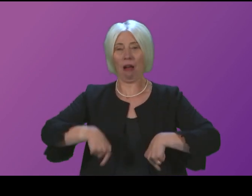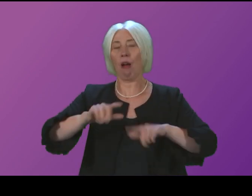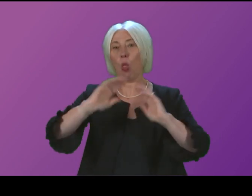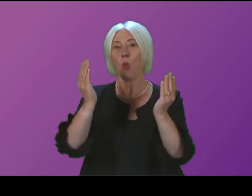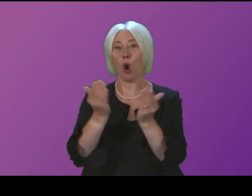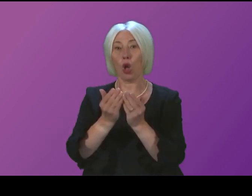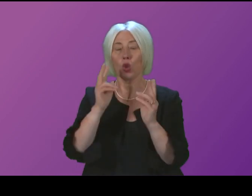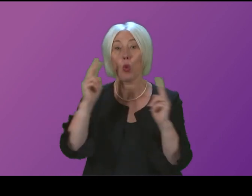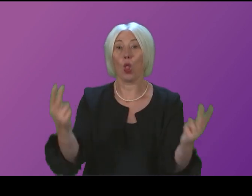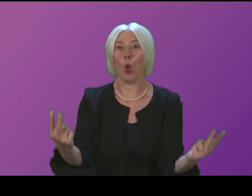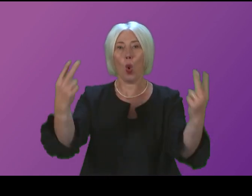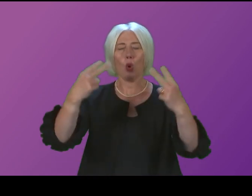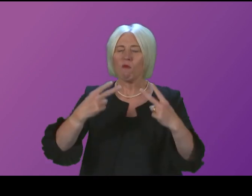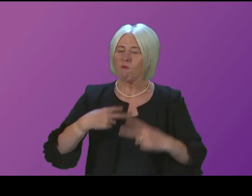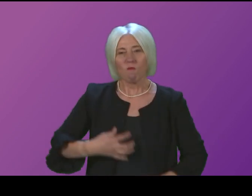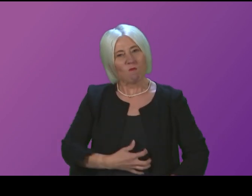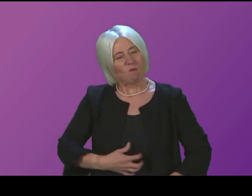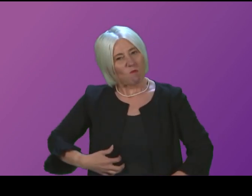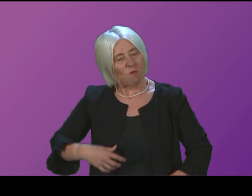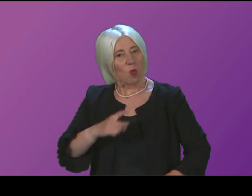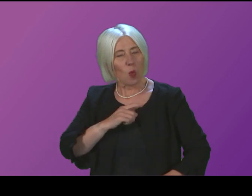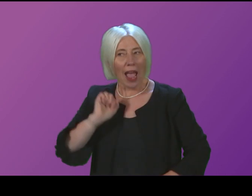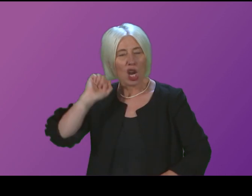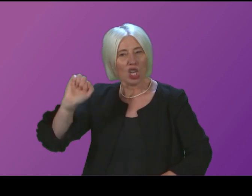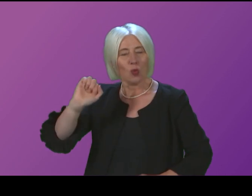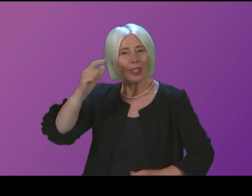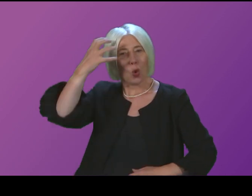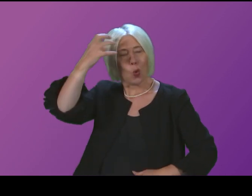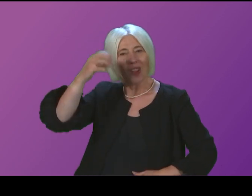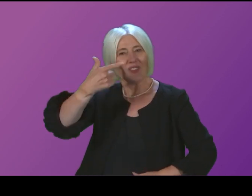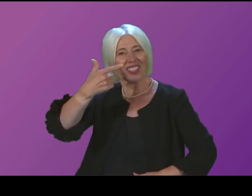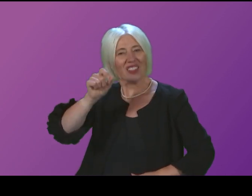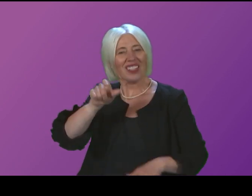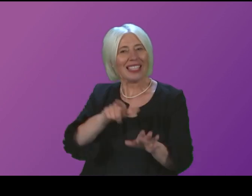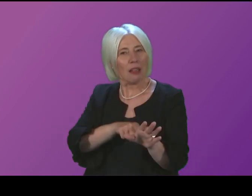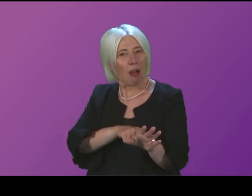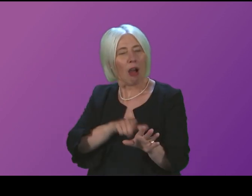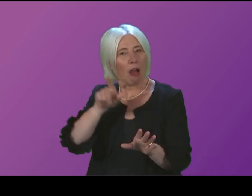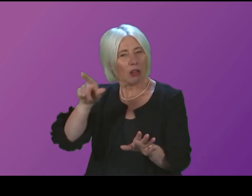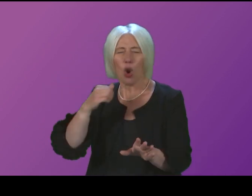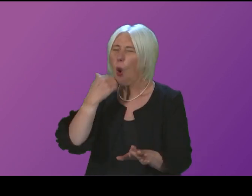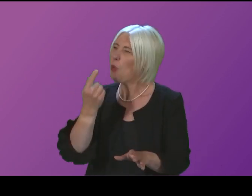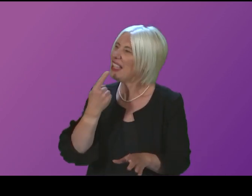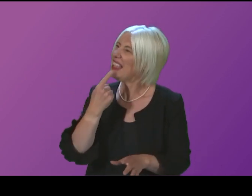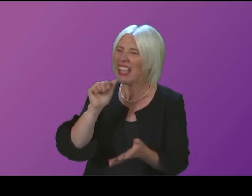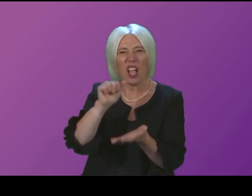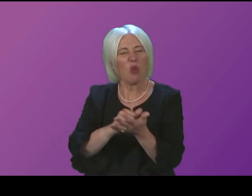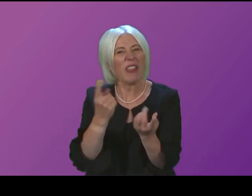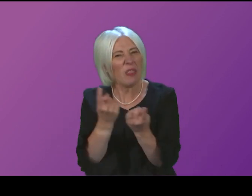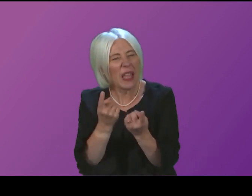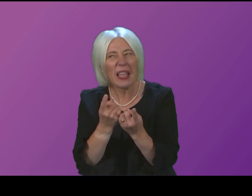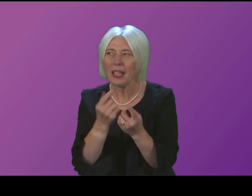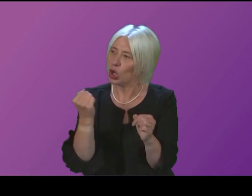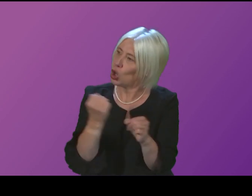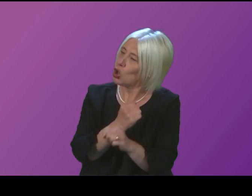look on enviously. In 70 years of service as our head of state, she always seemed to say the right thing, do the